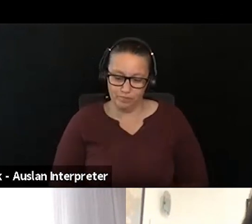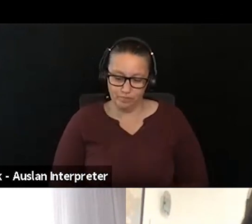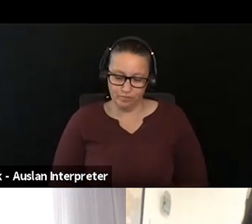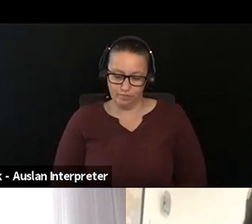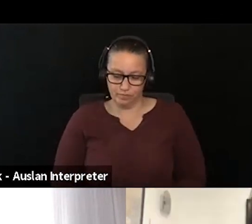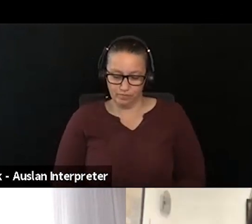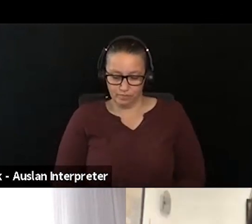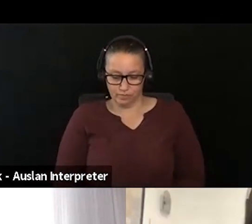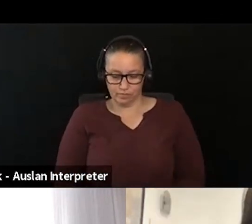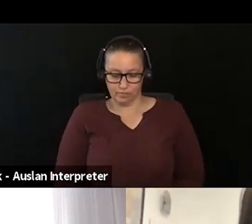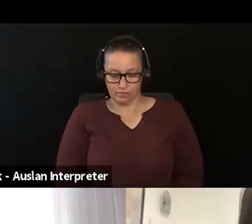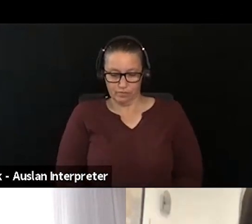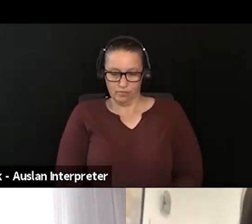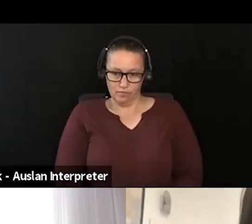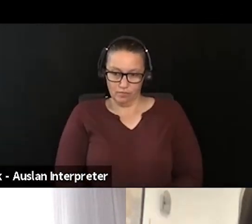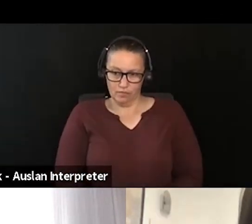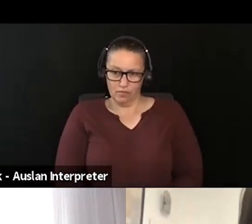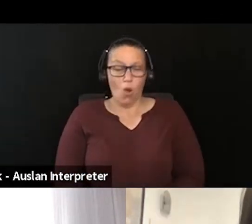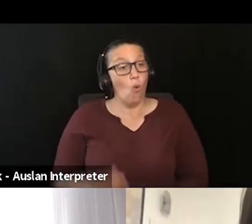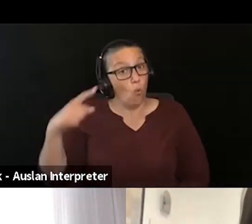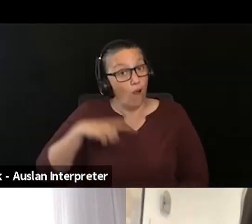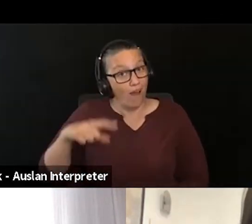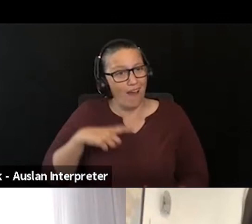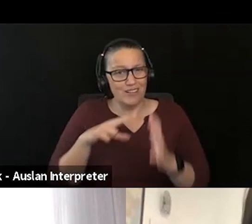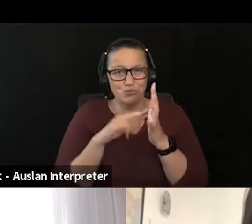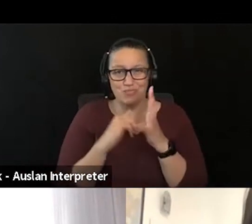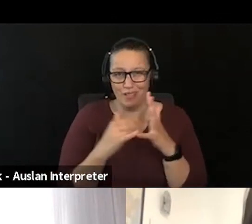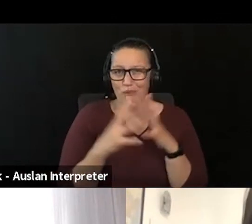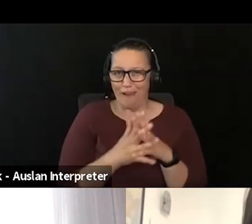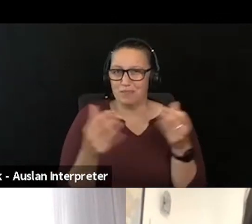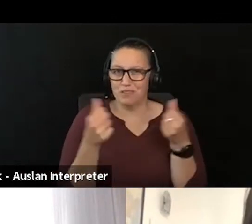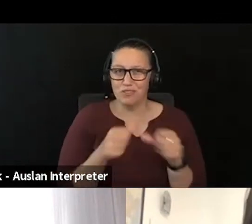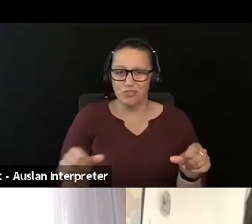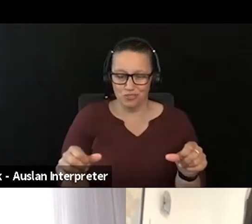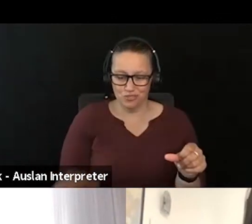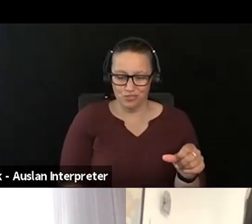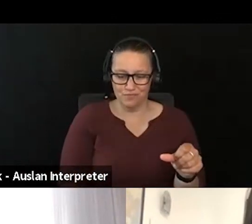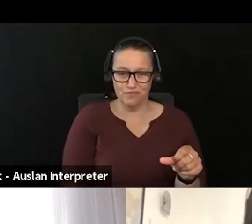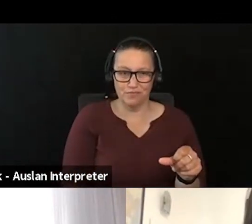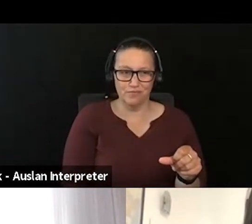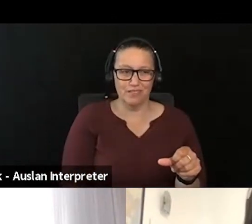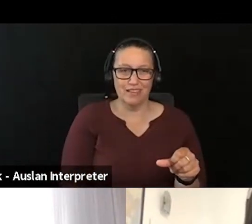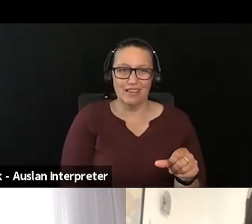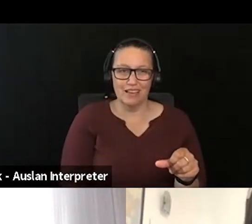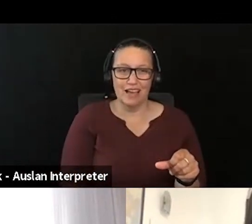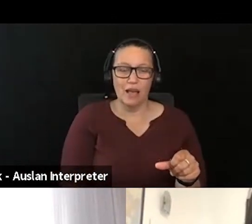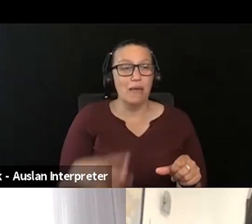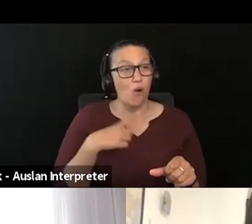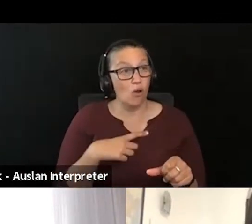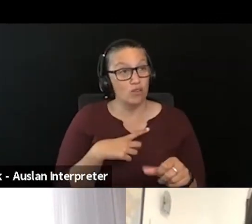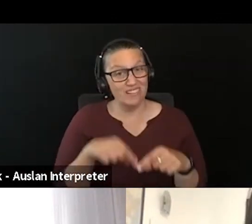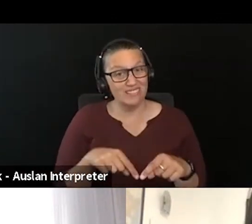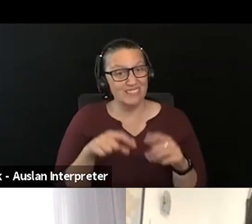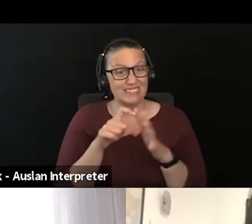important is the reason New South Wales has been used is because of the nature of the data set, particularly